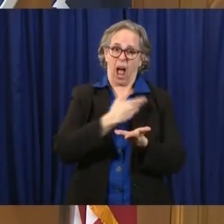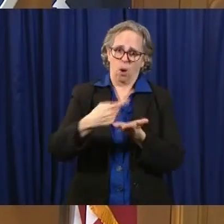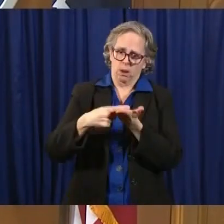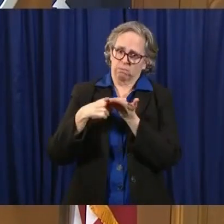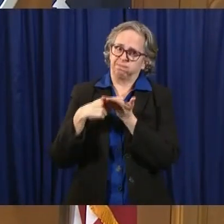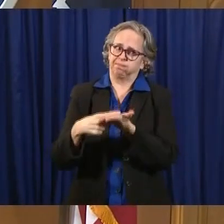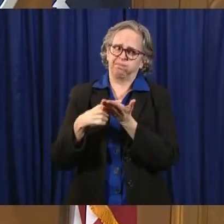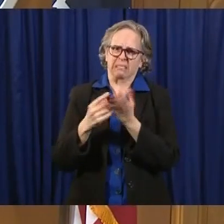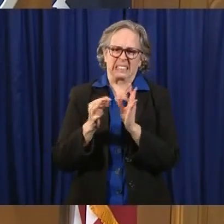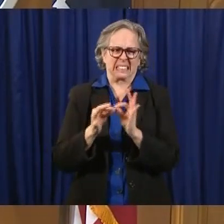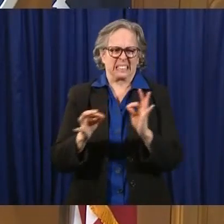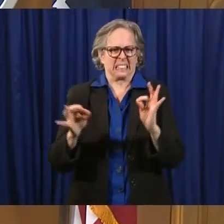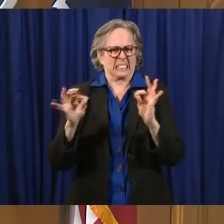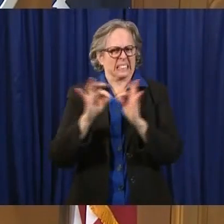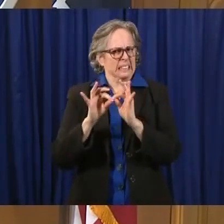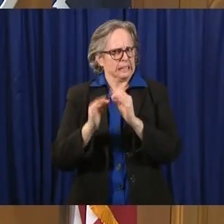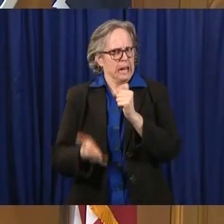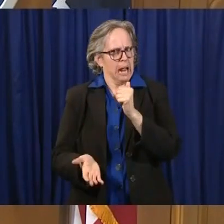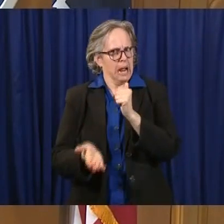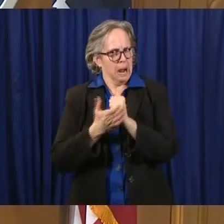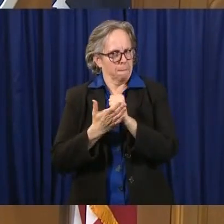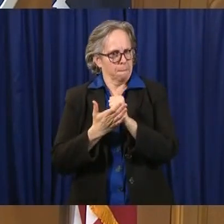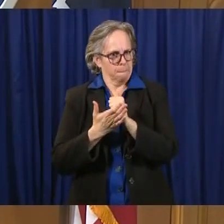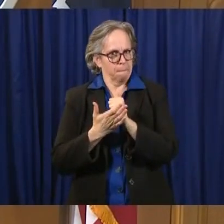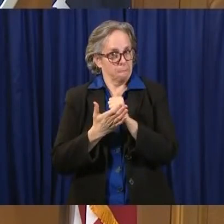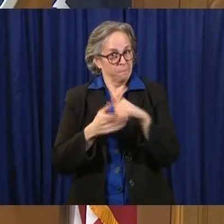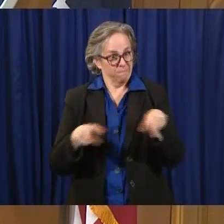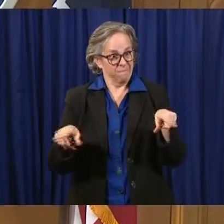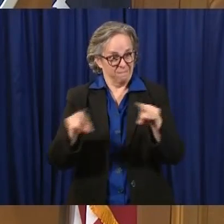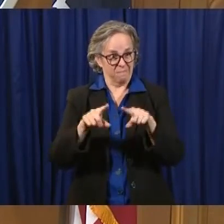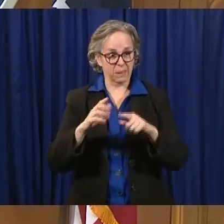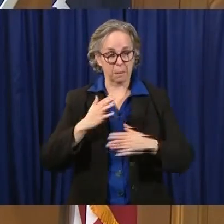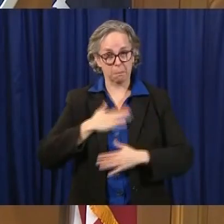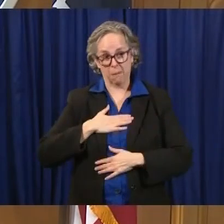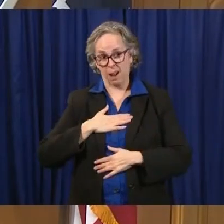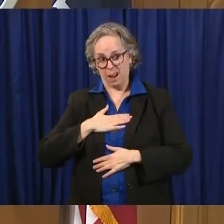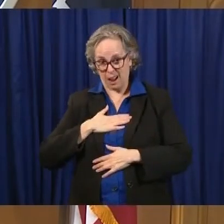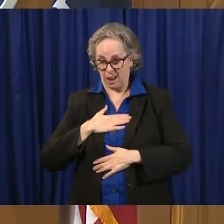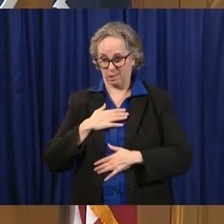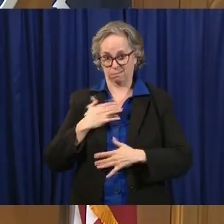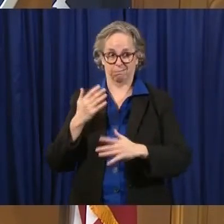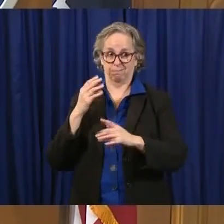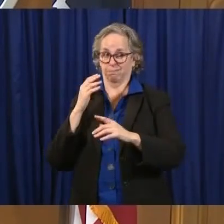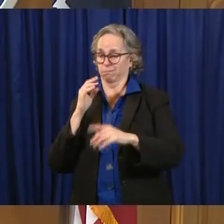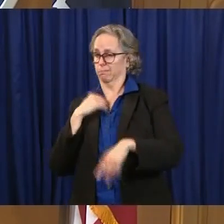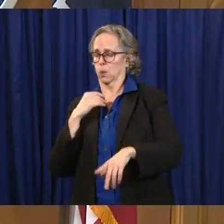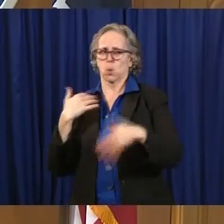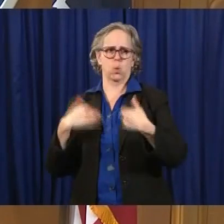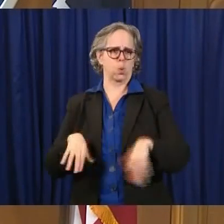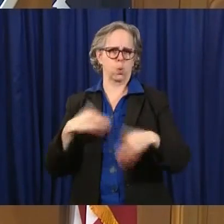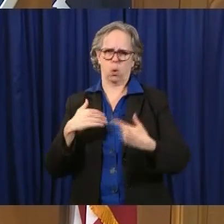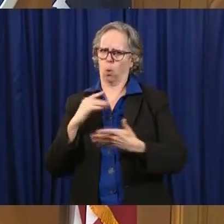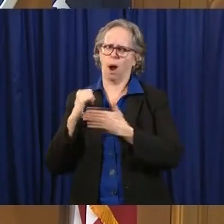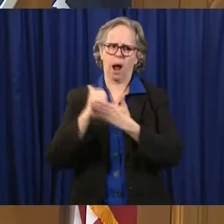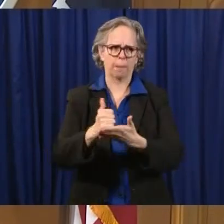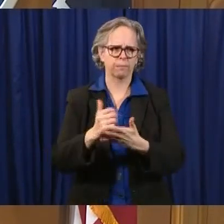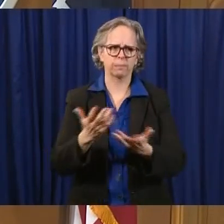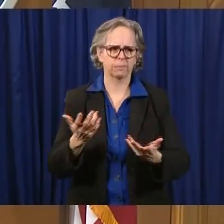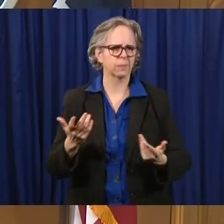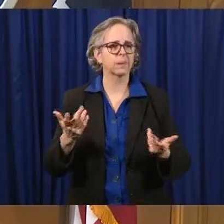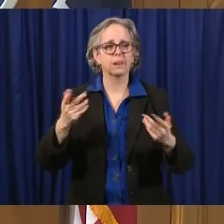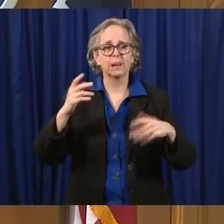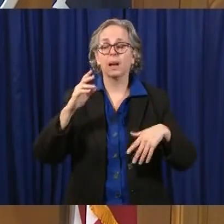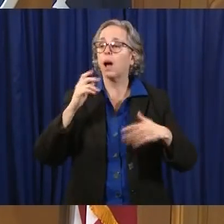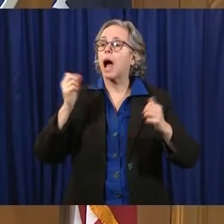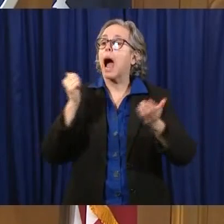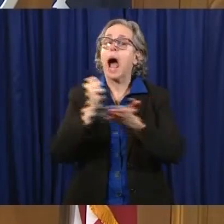helpful, I know, to me, and I think they're probably also sure helpful to the people of the state of Ohio, and that we come